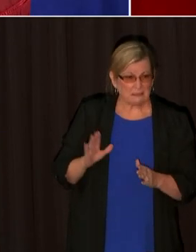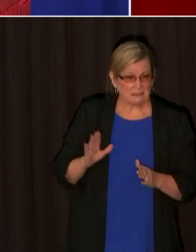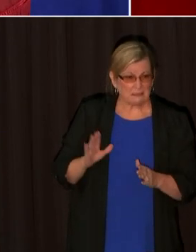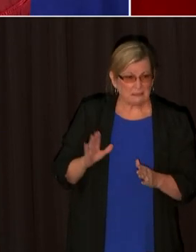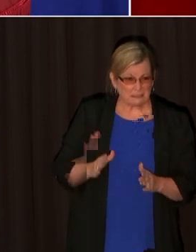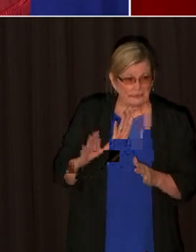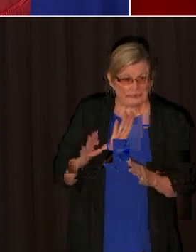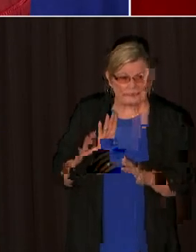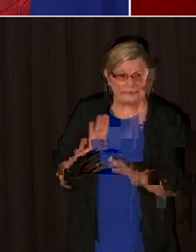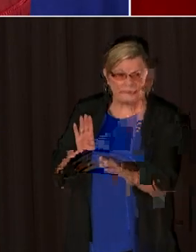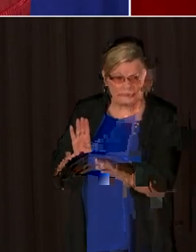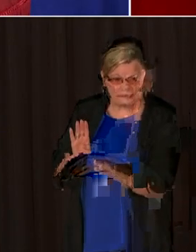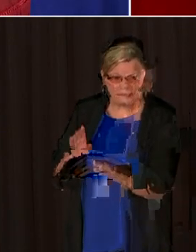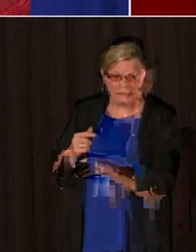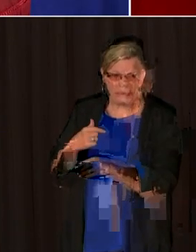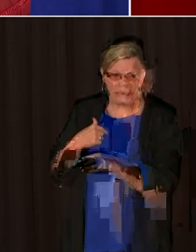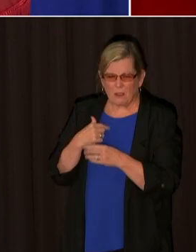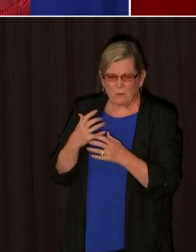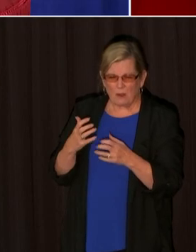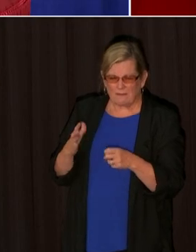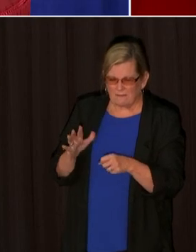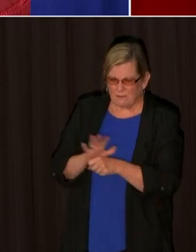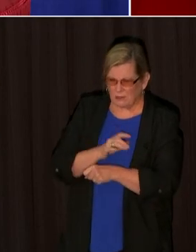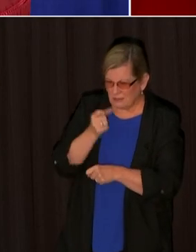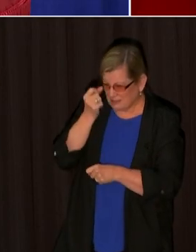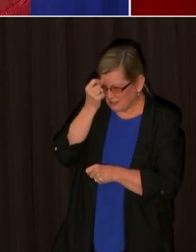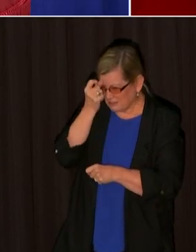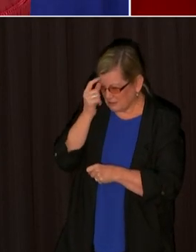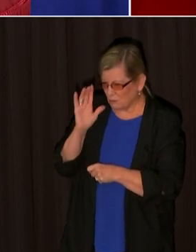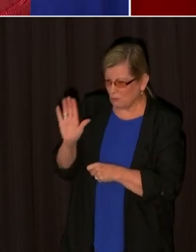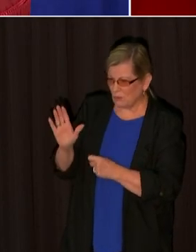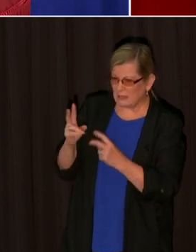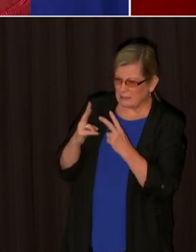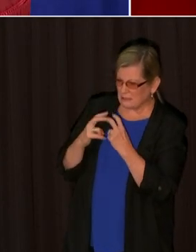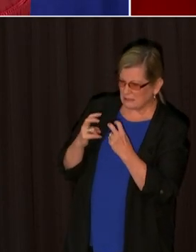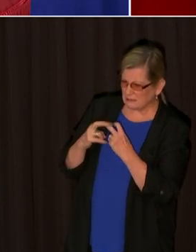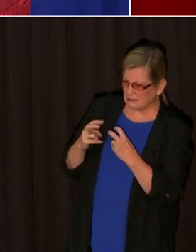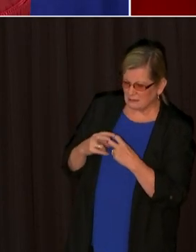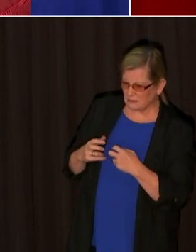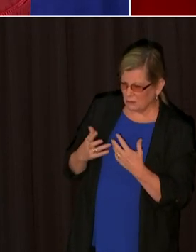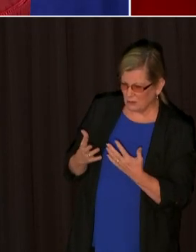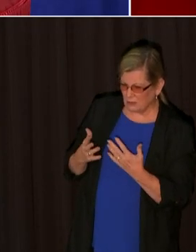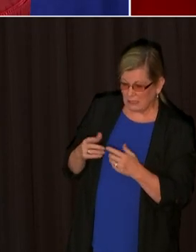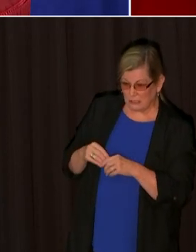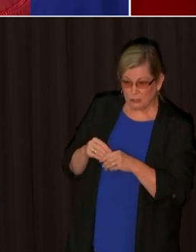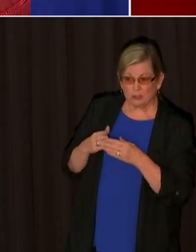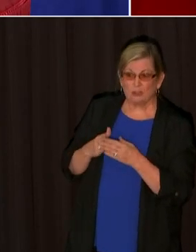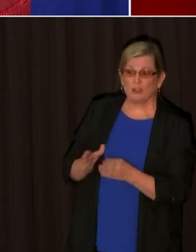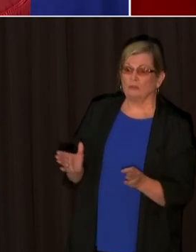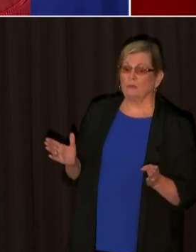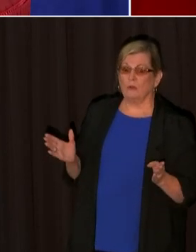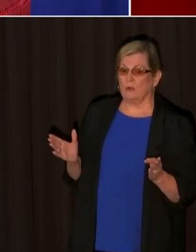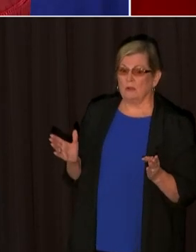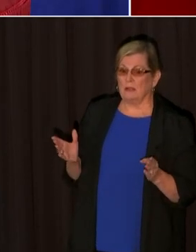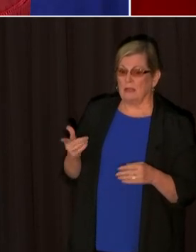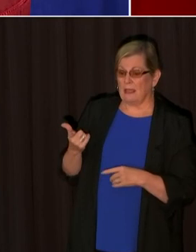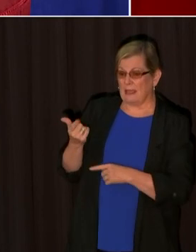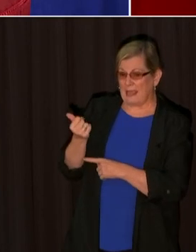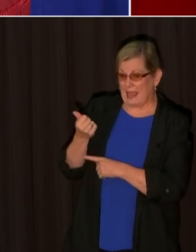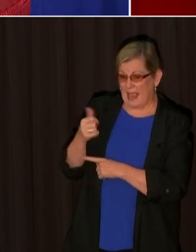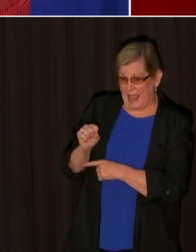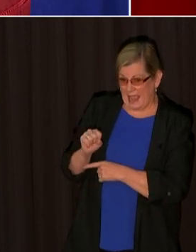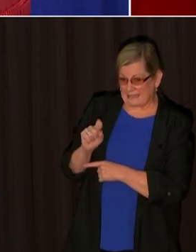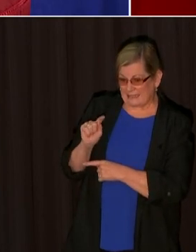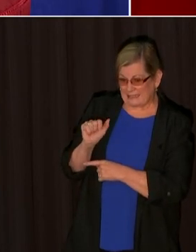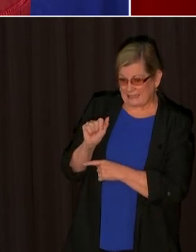understand what their analysis shows. Generally speaking, the gas tax in DC doesn't